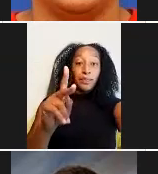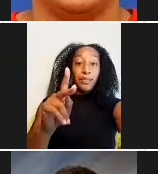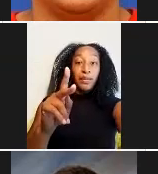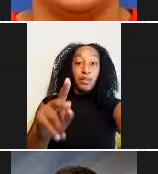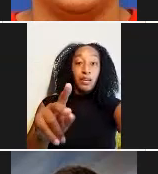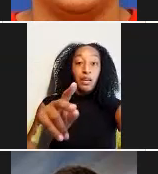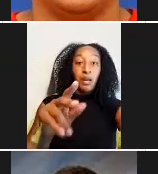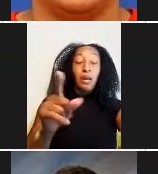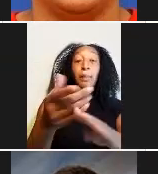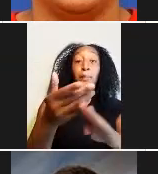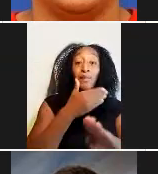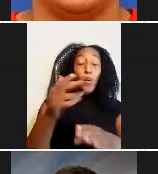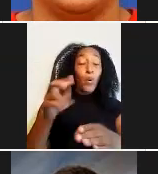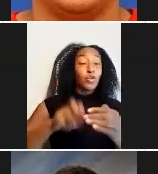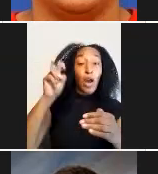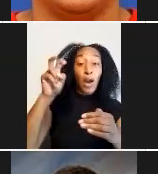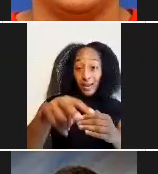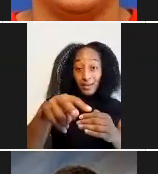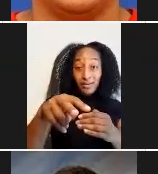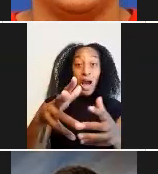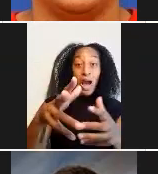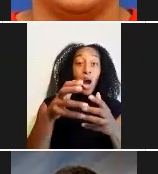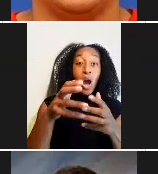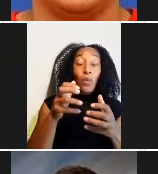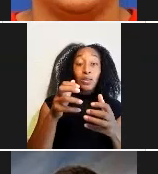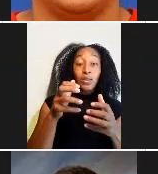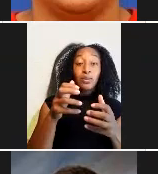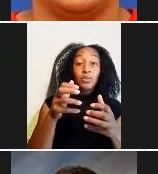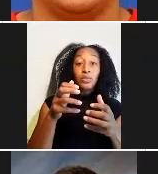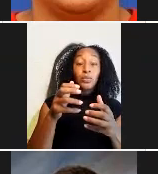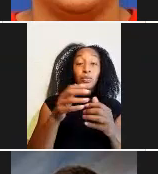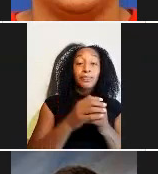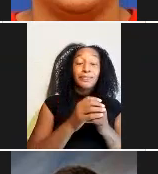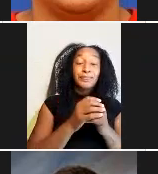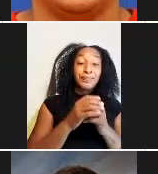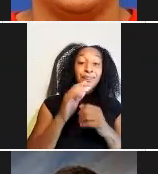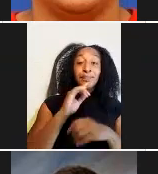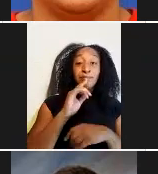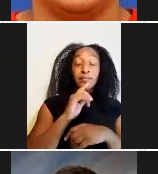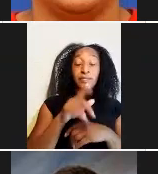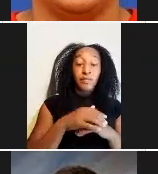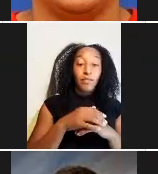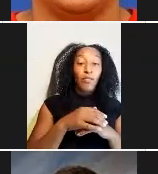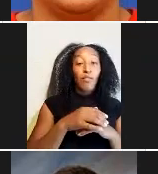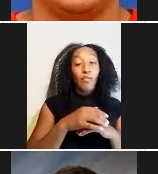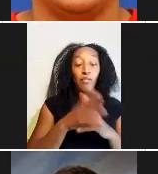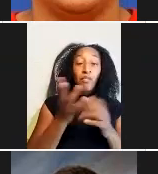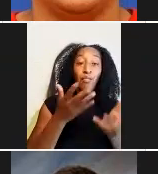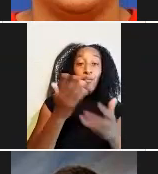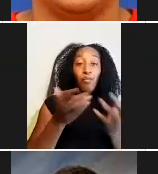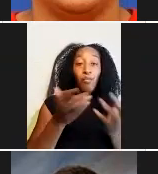jump into this week's material, I want to, um, I